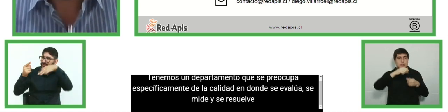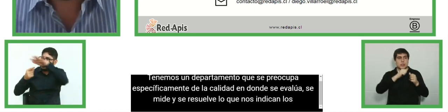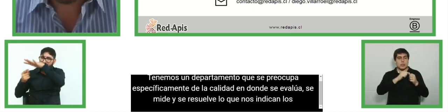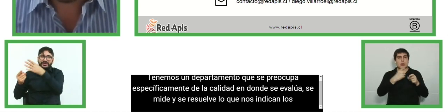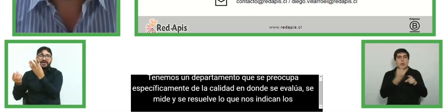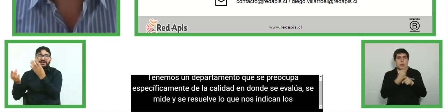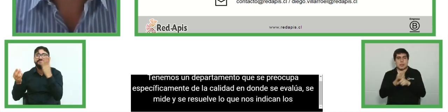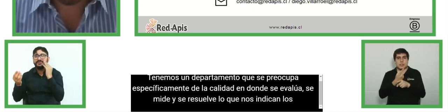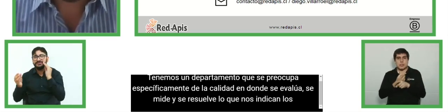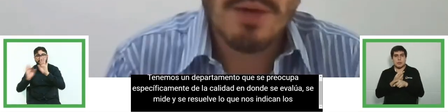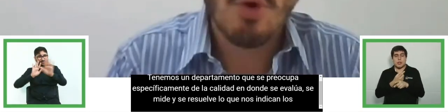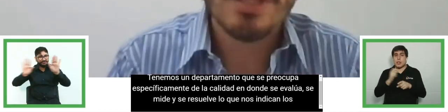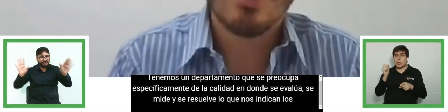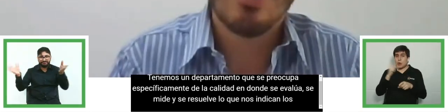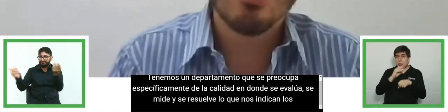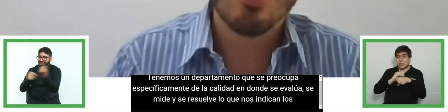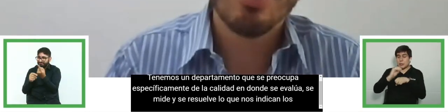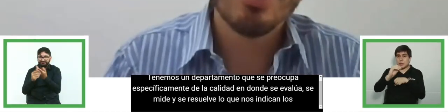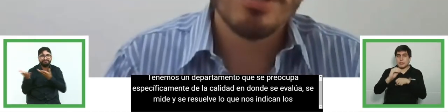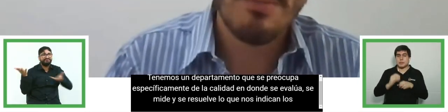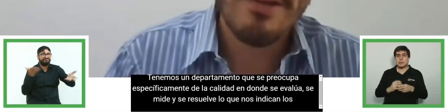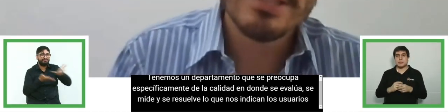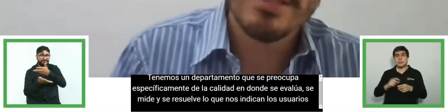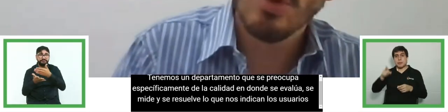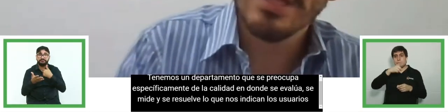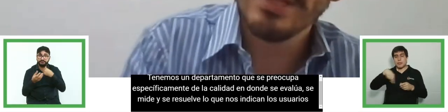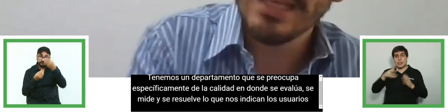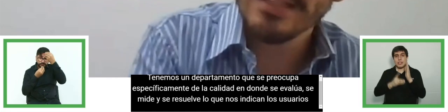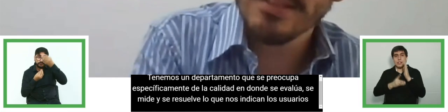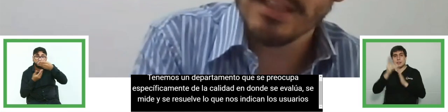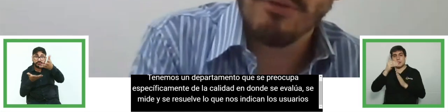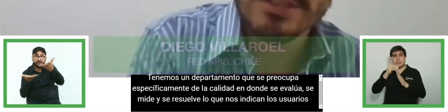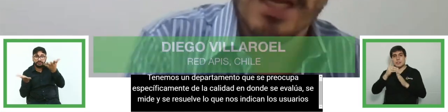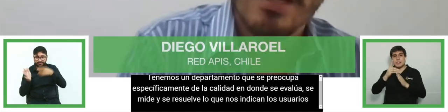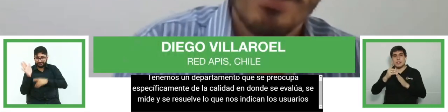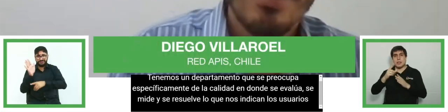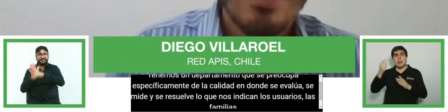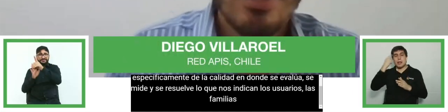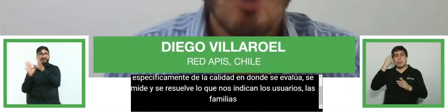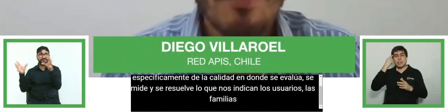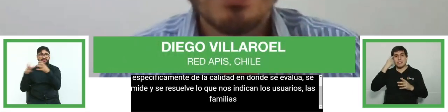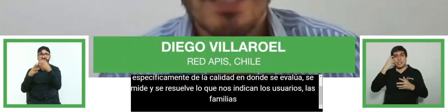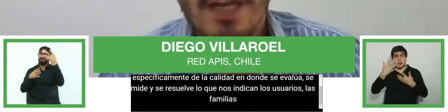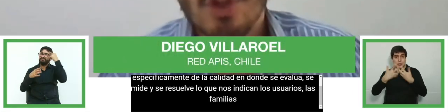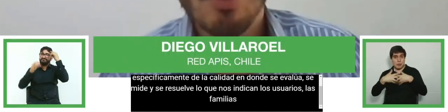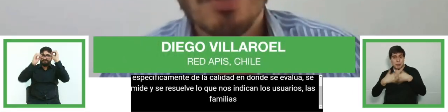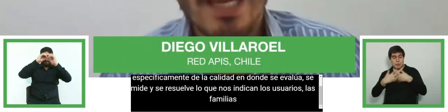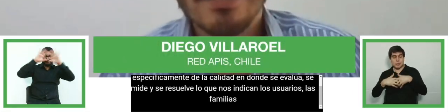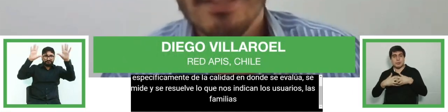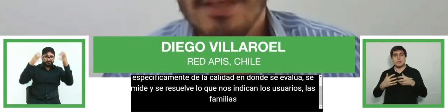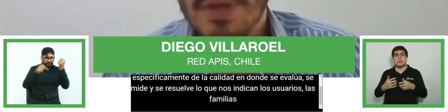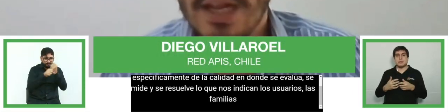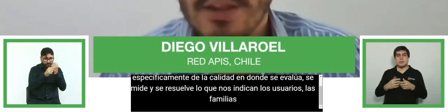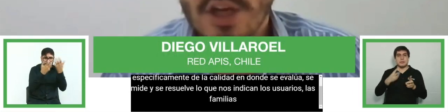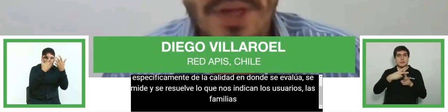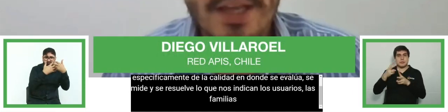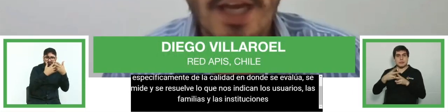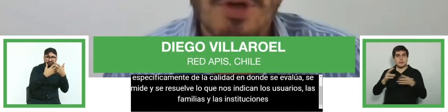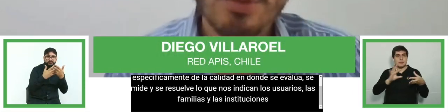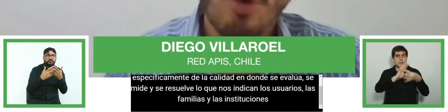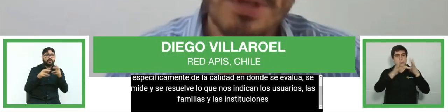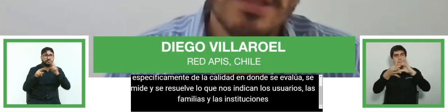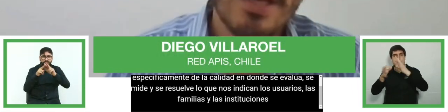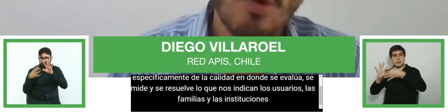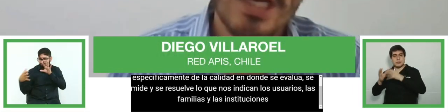are developing all these systems and advancing in our artificial intelligence and generating alliances and partnerships in Latin America. So